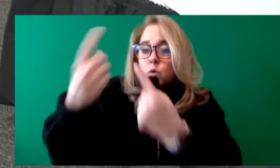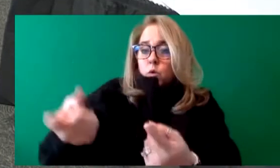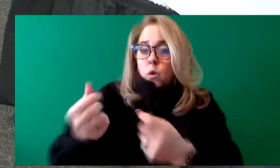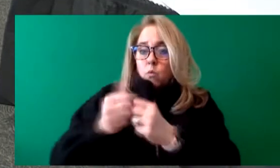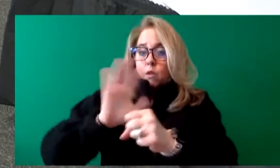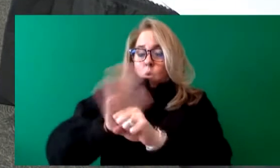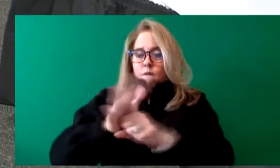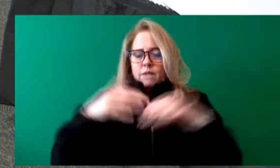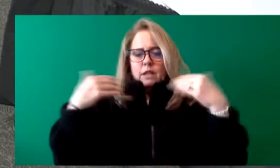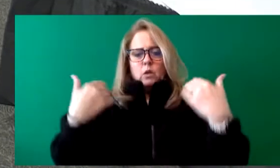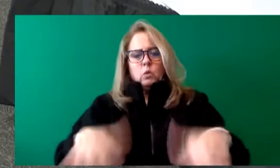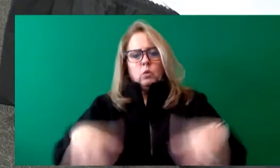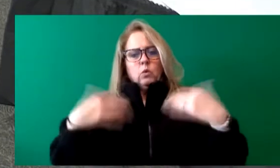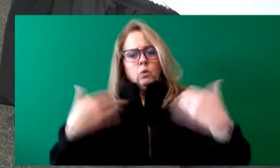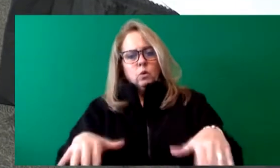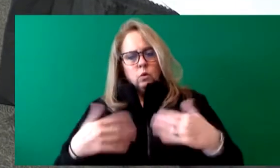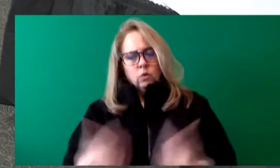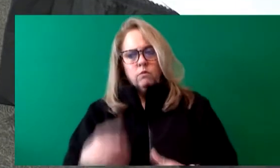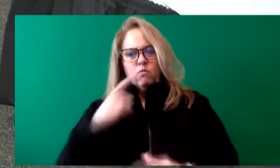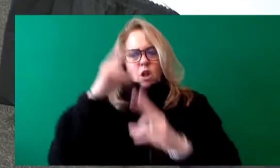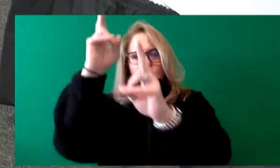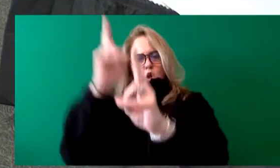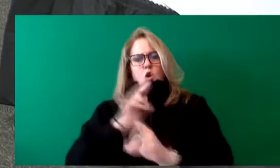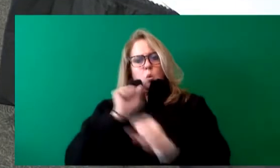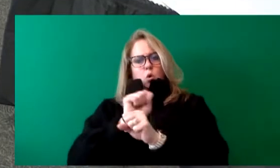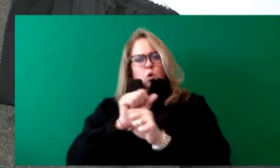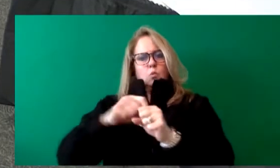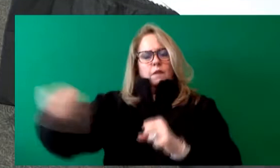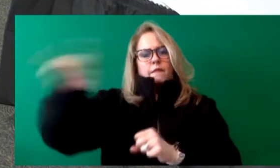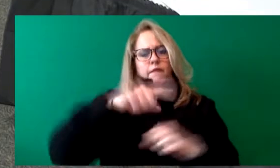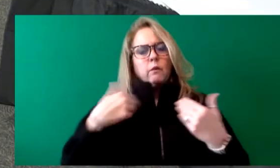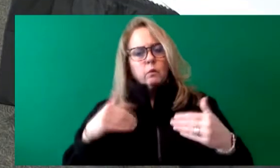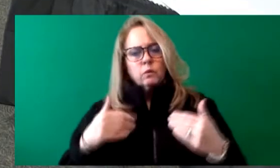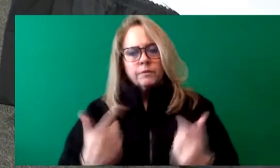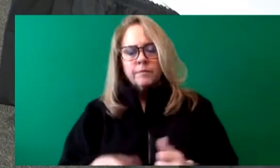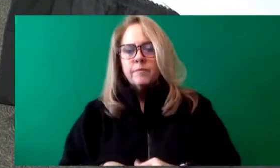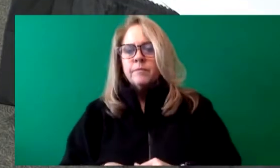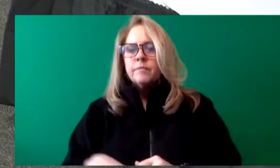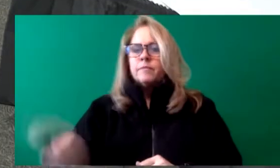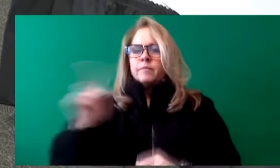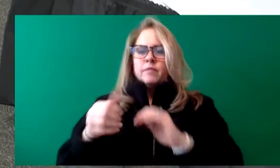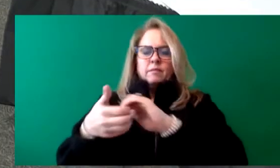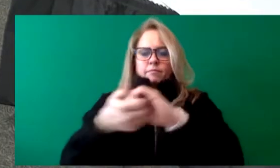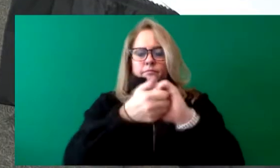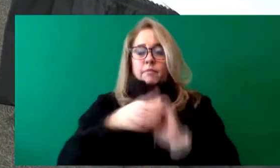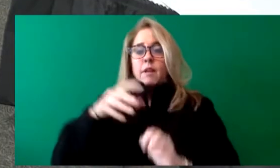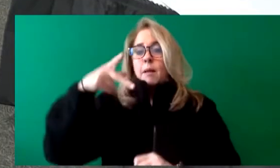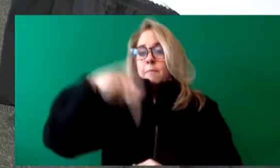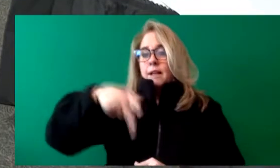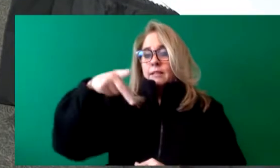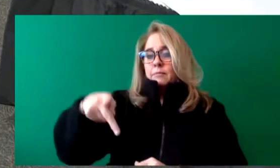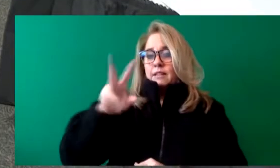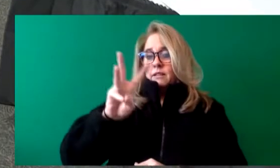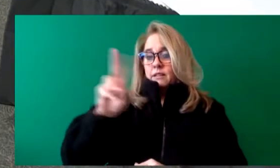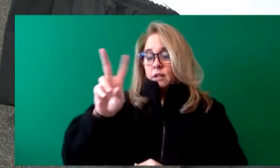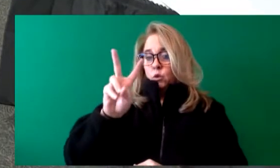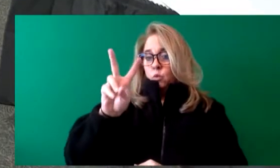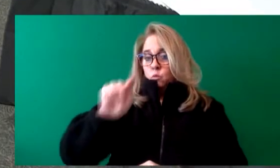and a privilege to be able to work beside you. Our Pikes Peak United Way 211 team